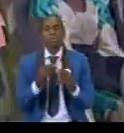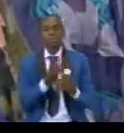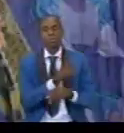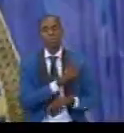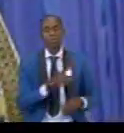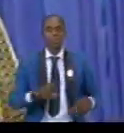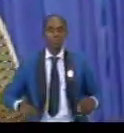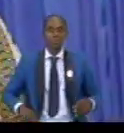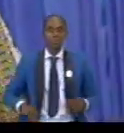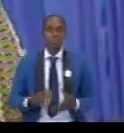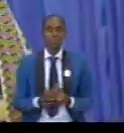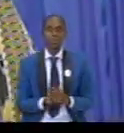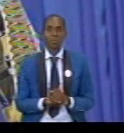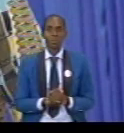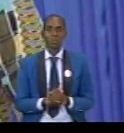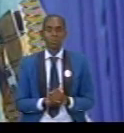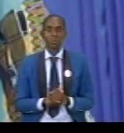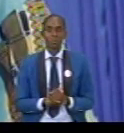tes